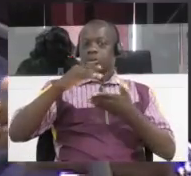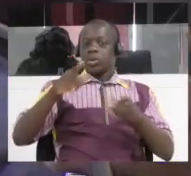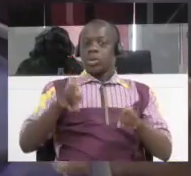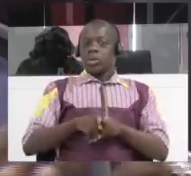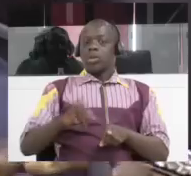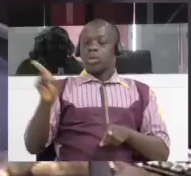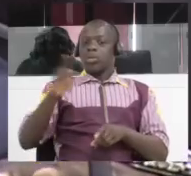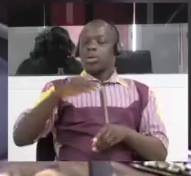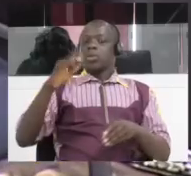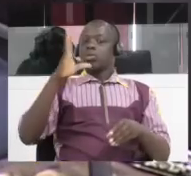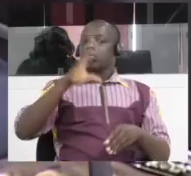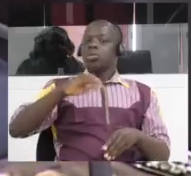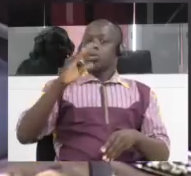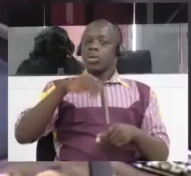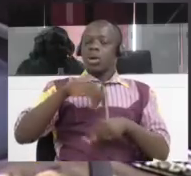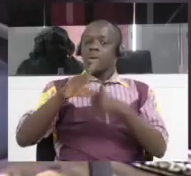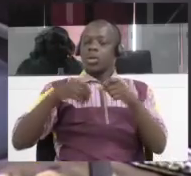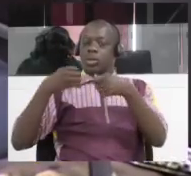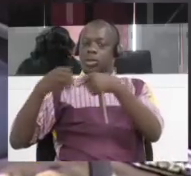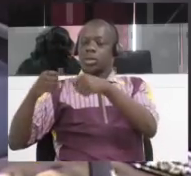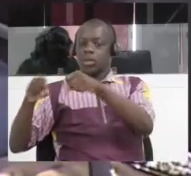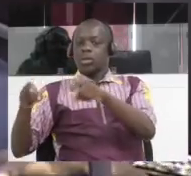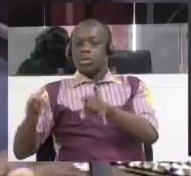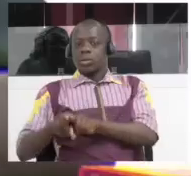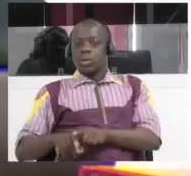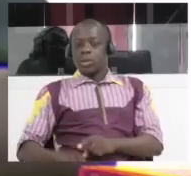does it say about the training that was carried out?